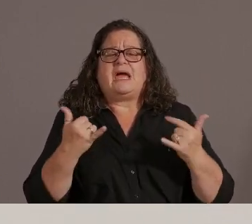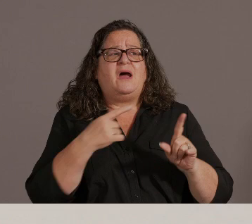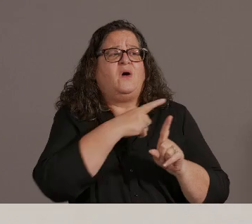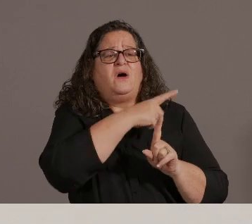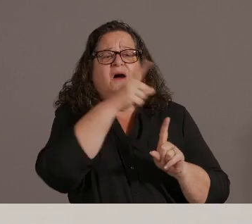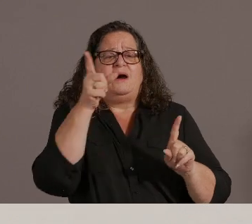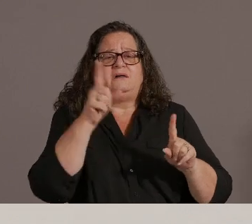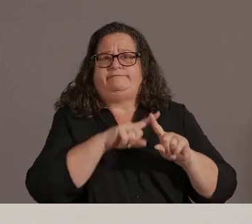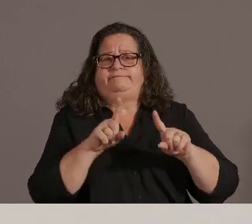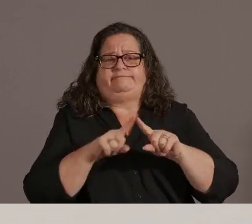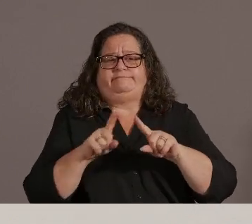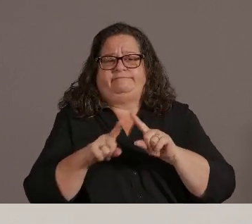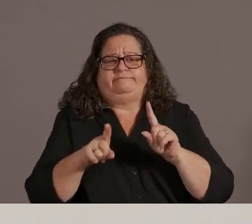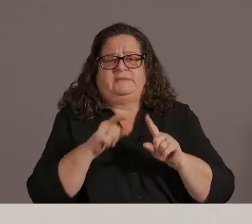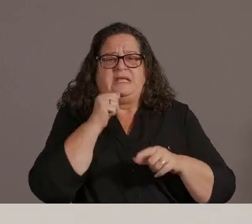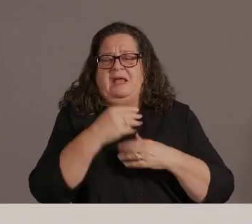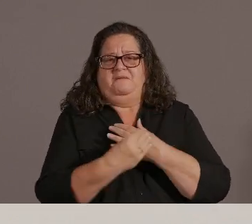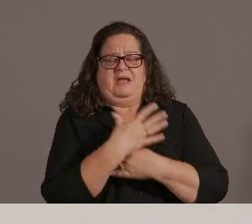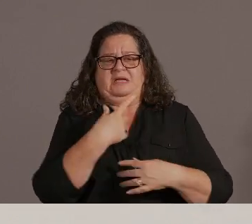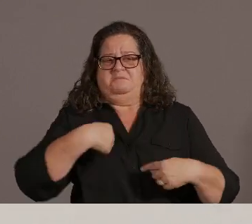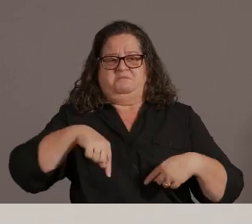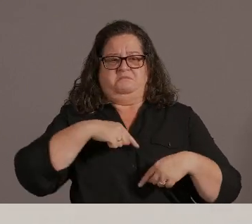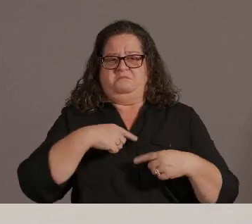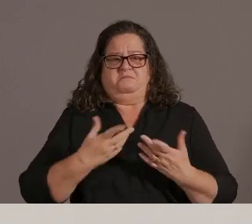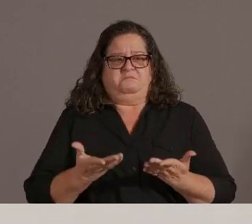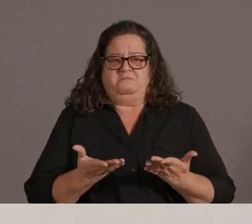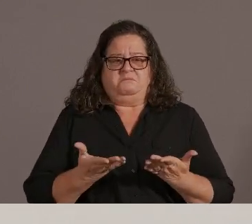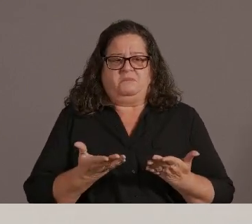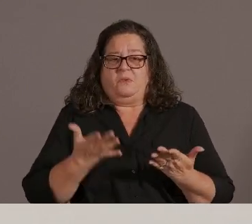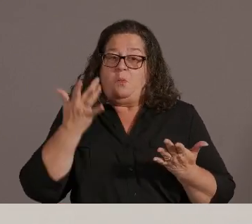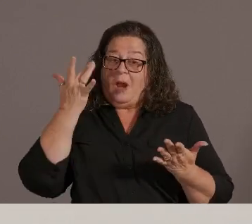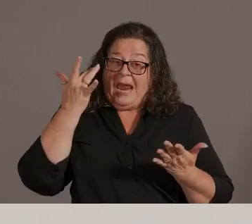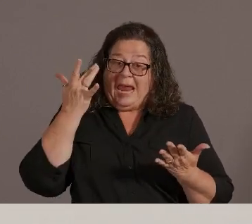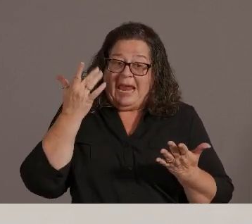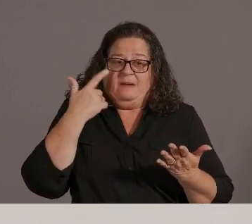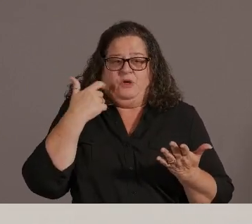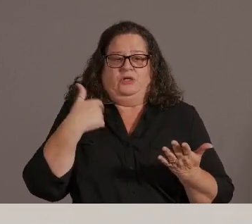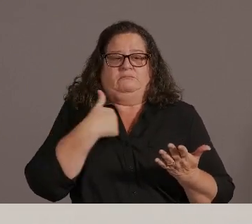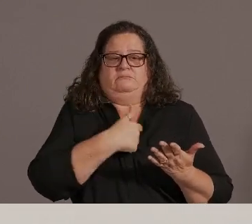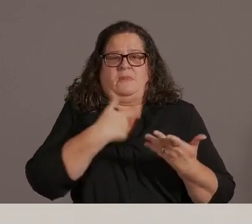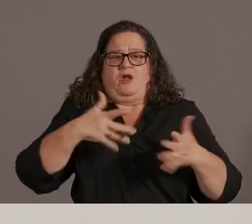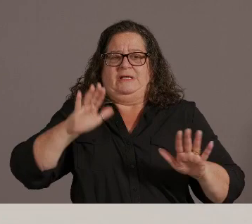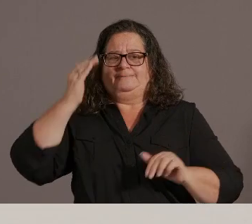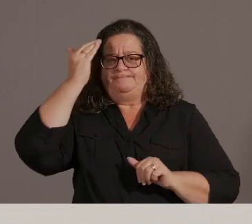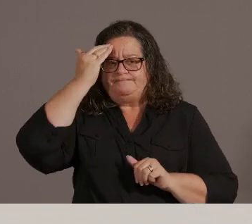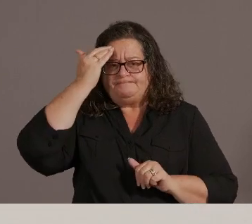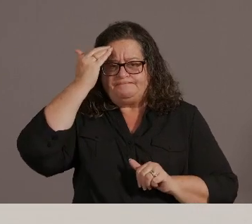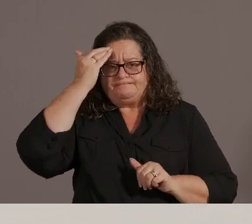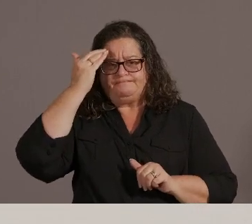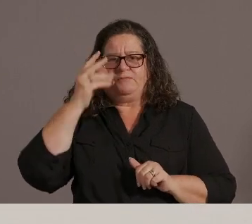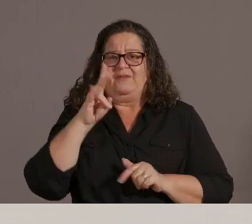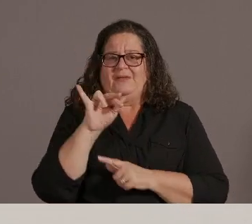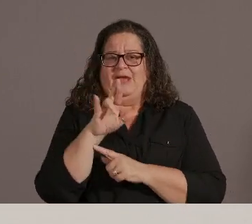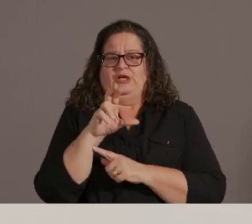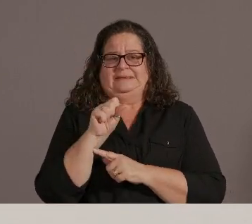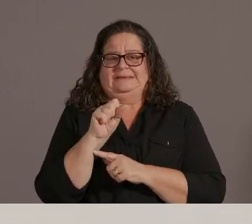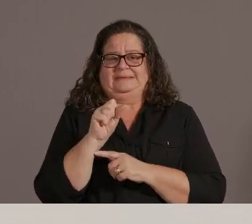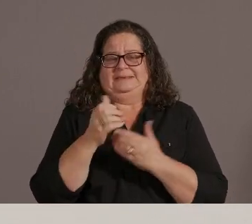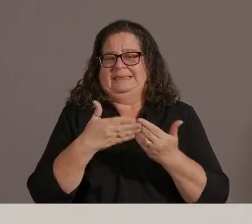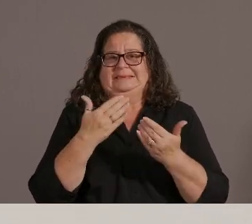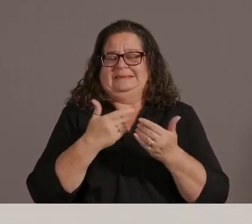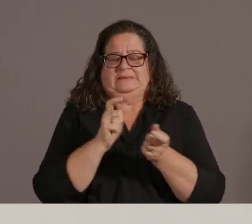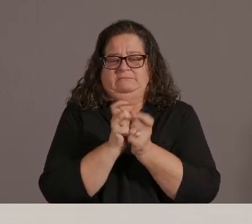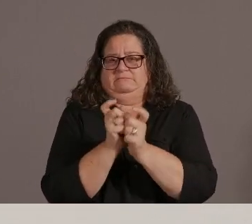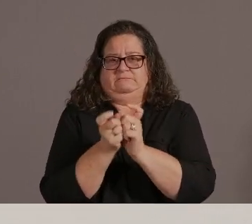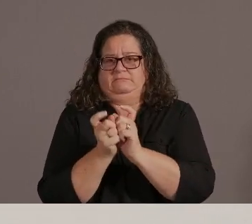can result in things like the monoclonal antibodies not working as well, potentially vaccines not working as